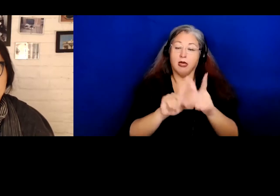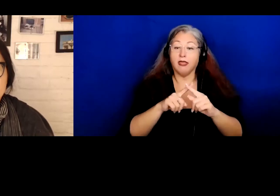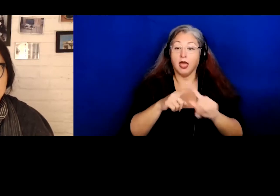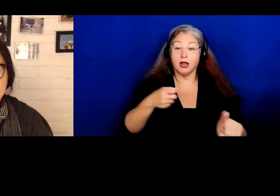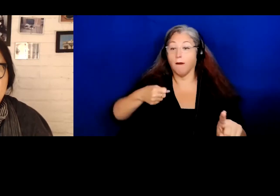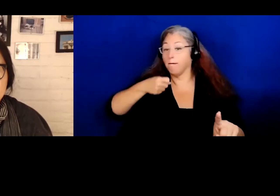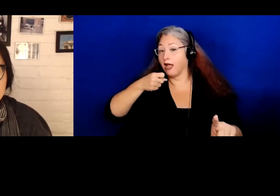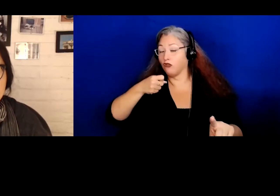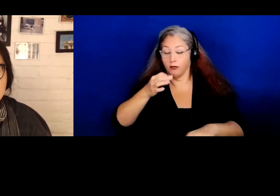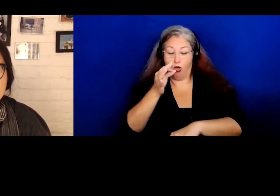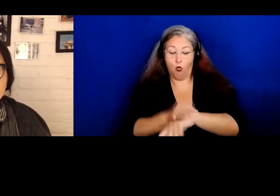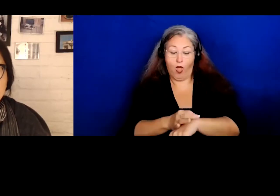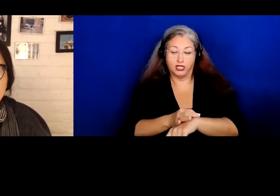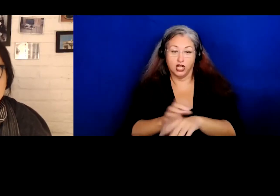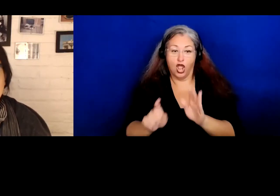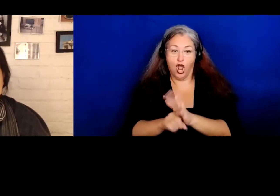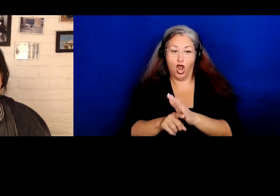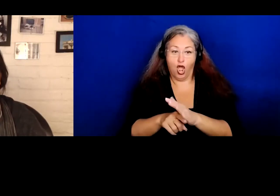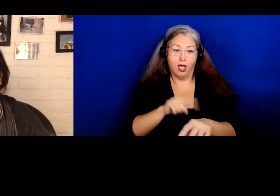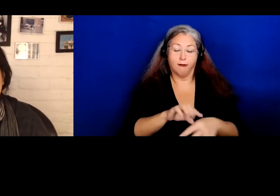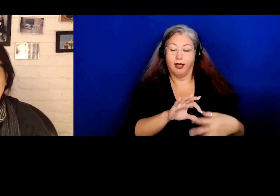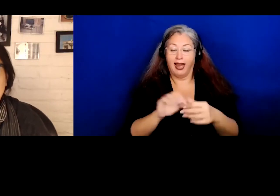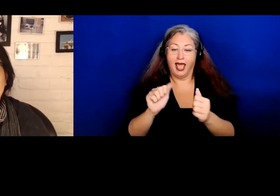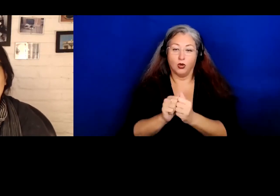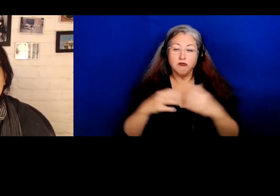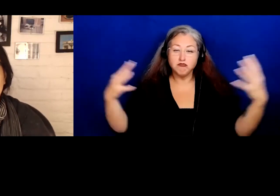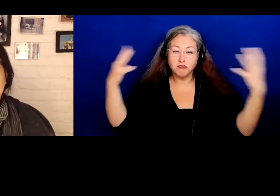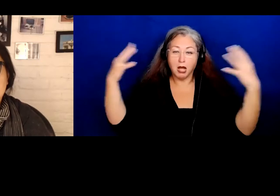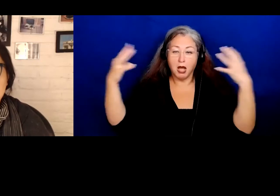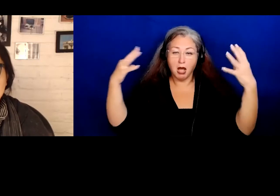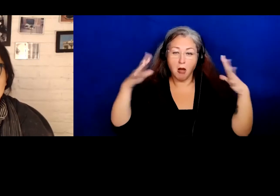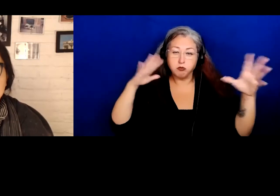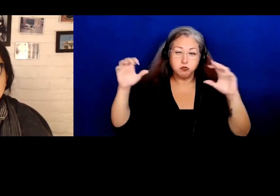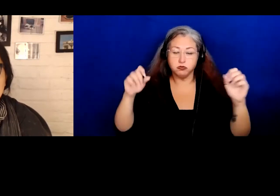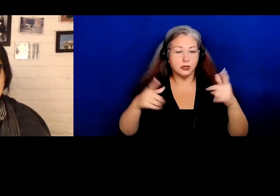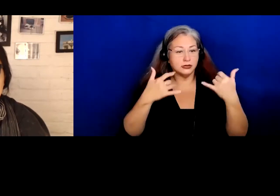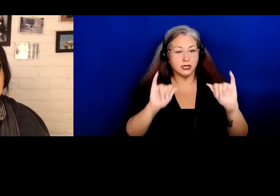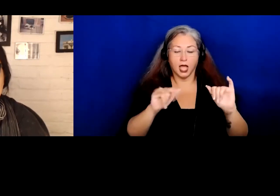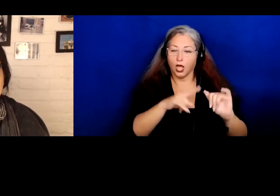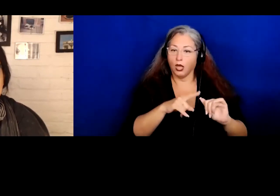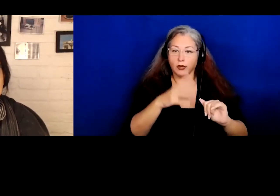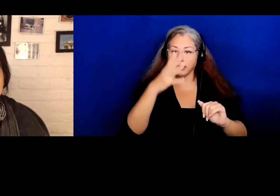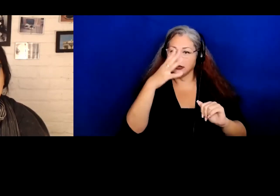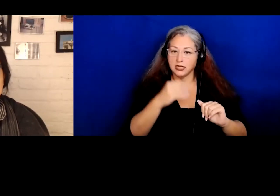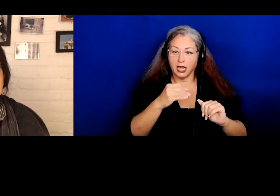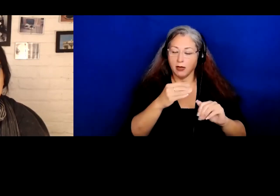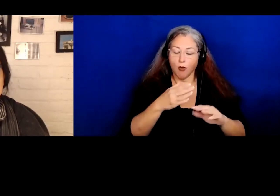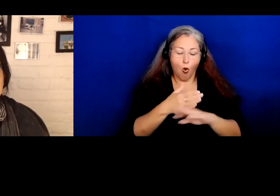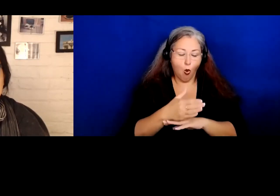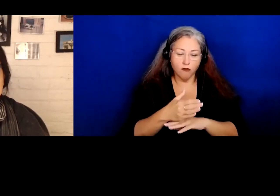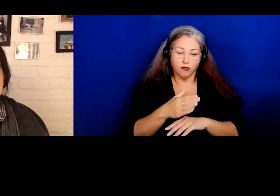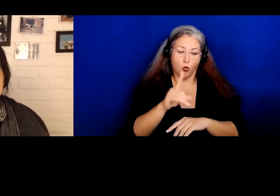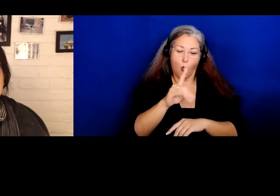alarm on his wristwatch and hooked that to a loudspeaker. Still, he managed to sleep through more than 100